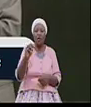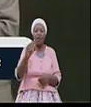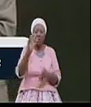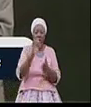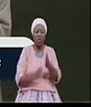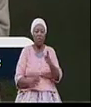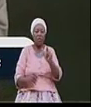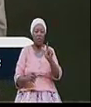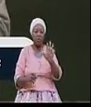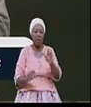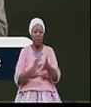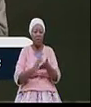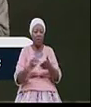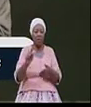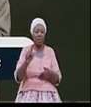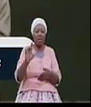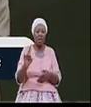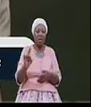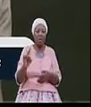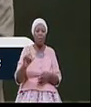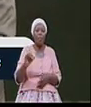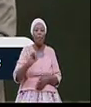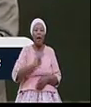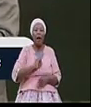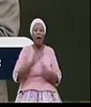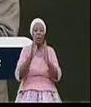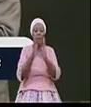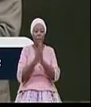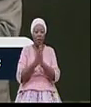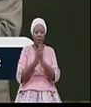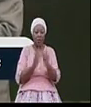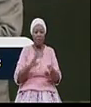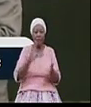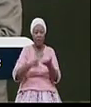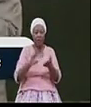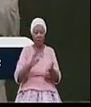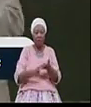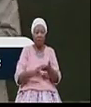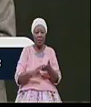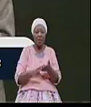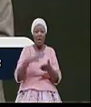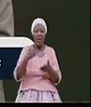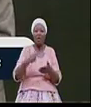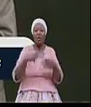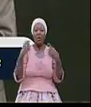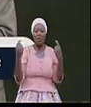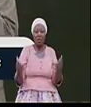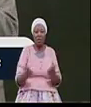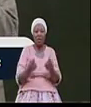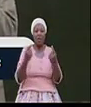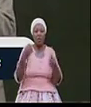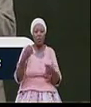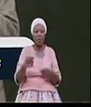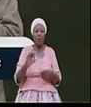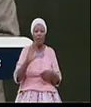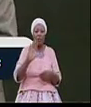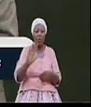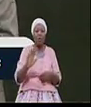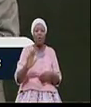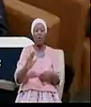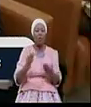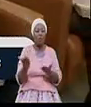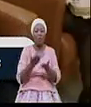verse 28. I pray thee, forgive the trespass of